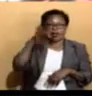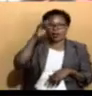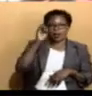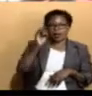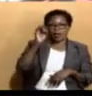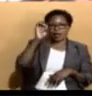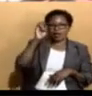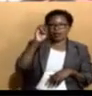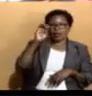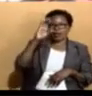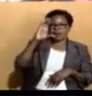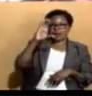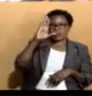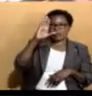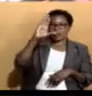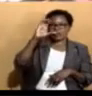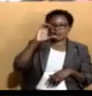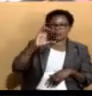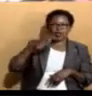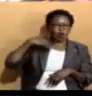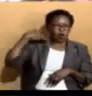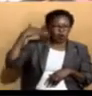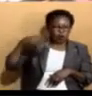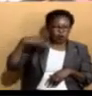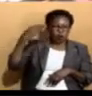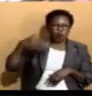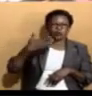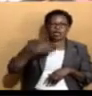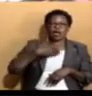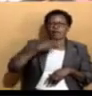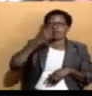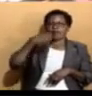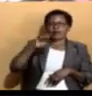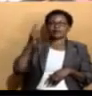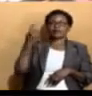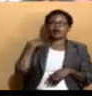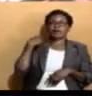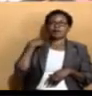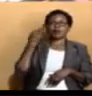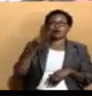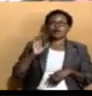IEBC was always properly constituted.